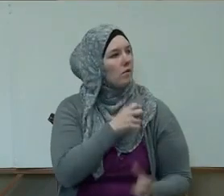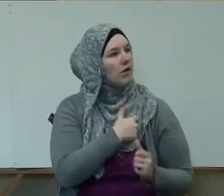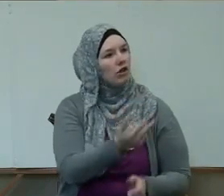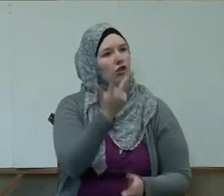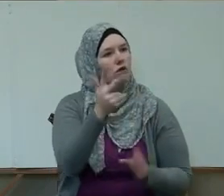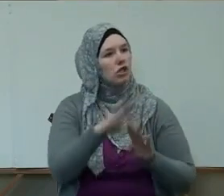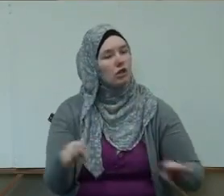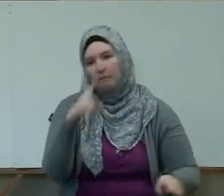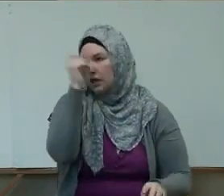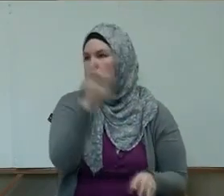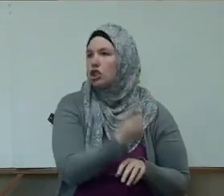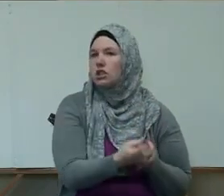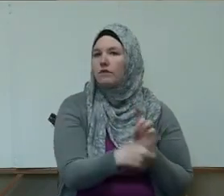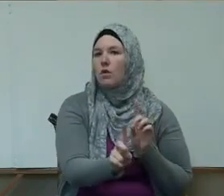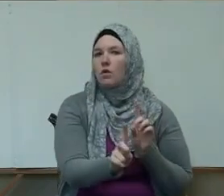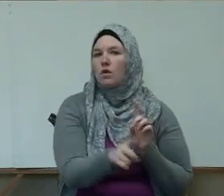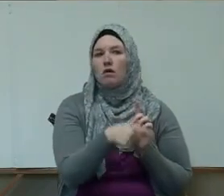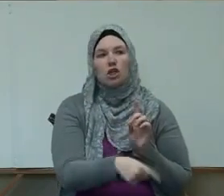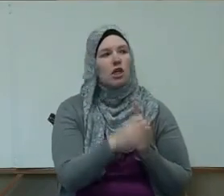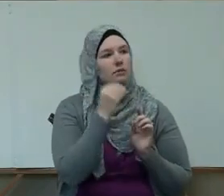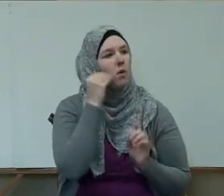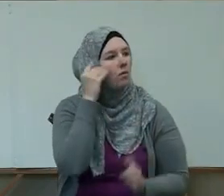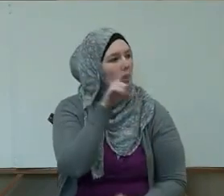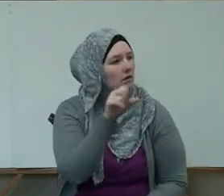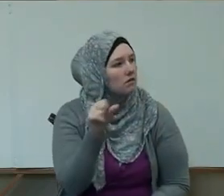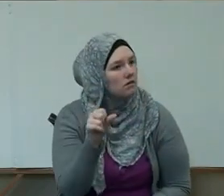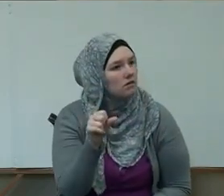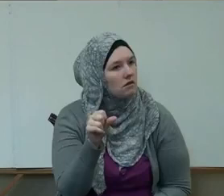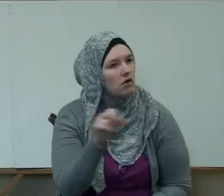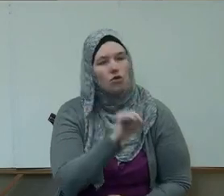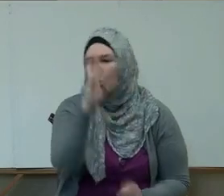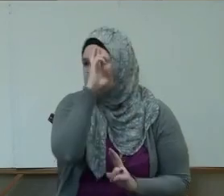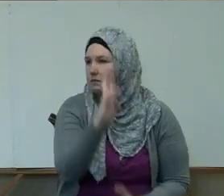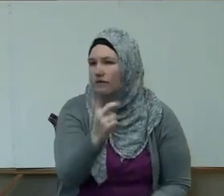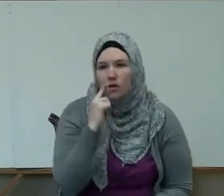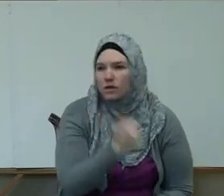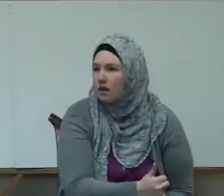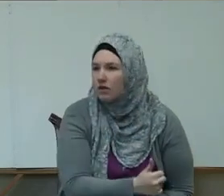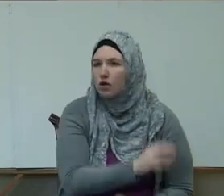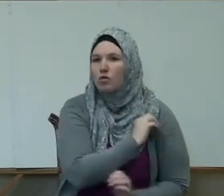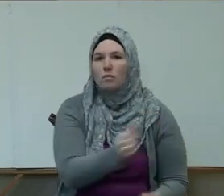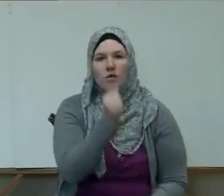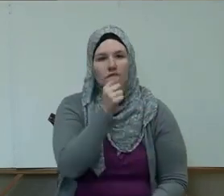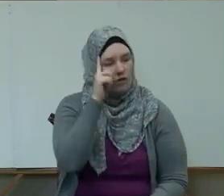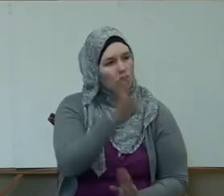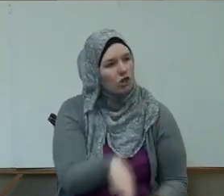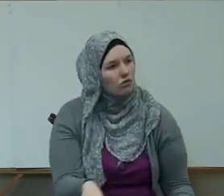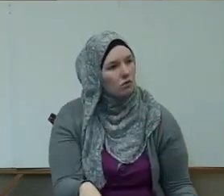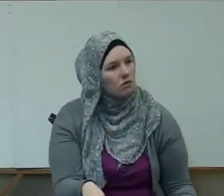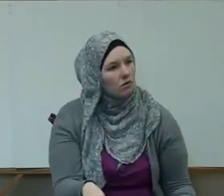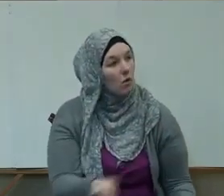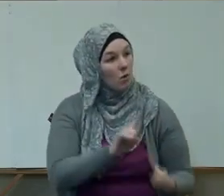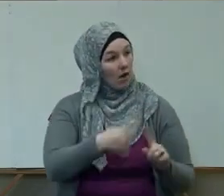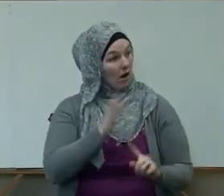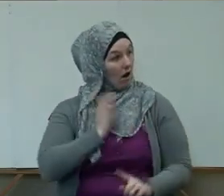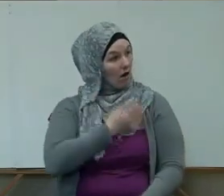3 kids, because she is divorced, that she has to be homeless. No dignity, no respect, no privacy. When our